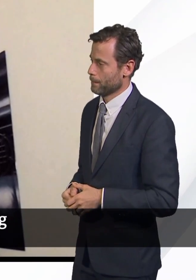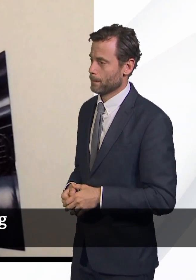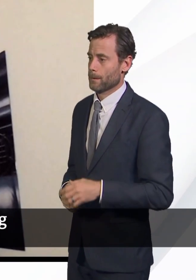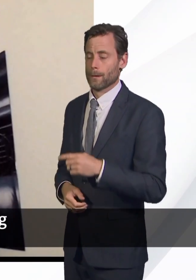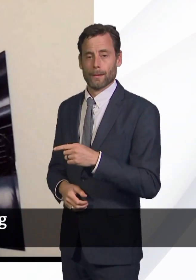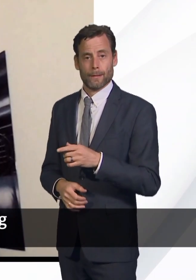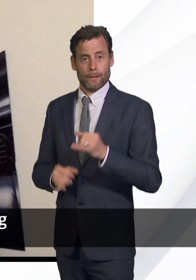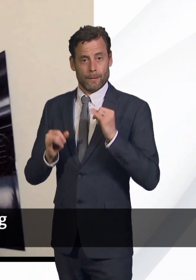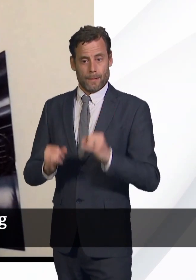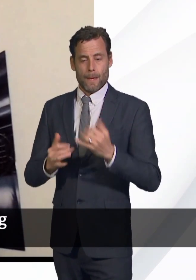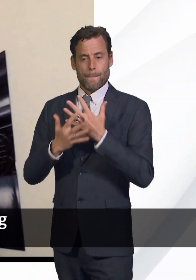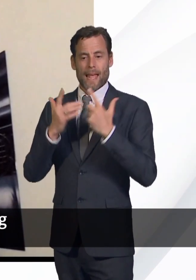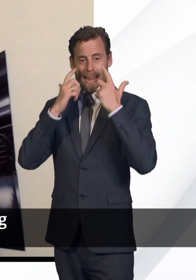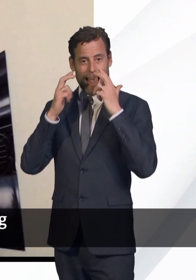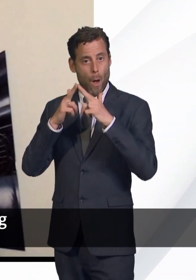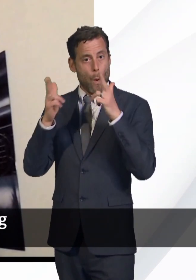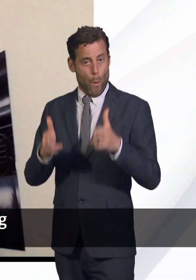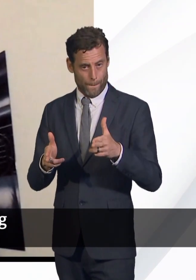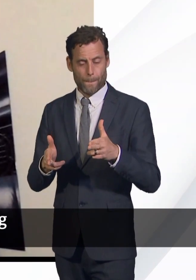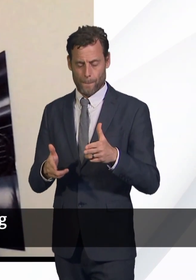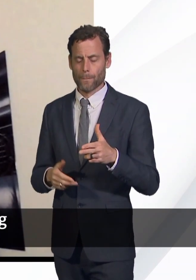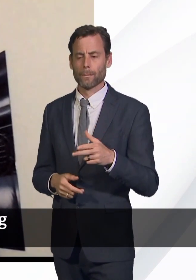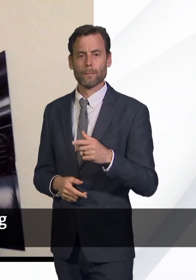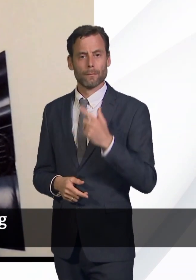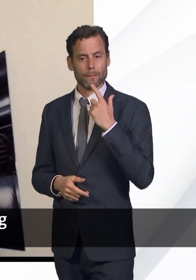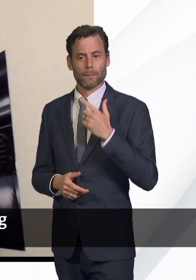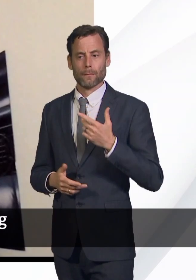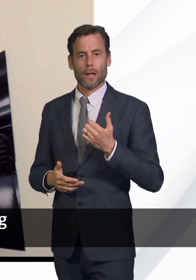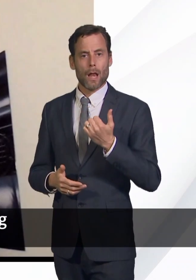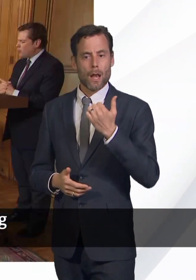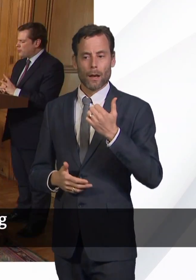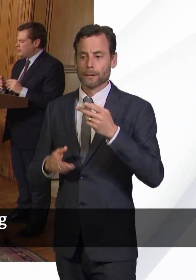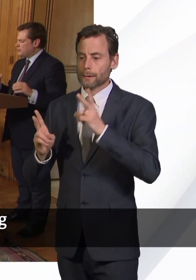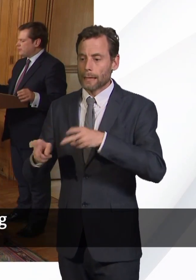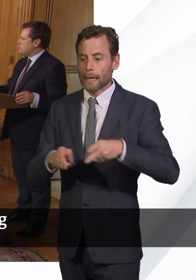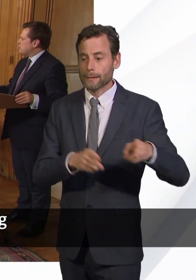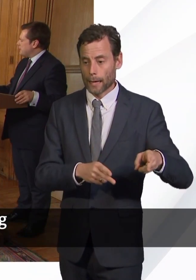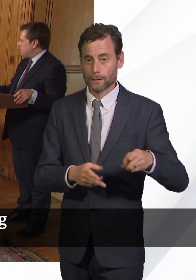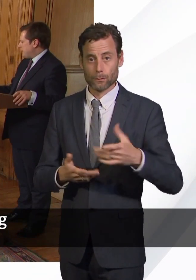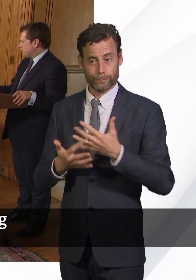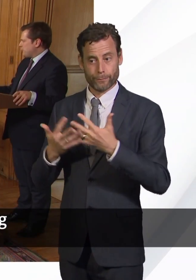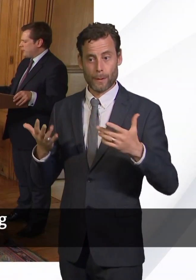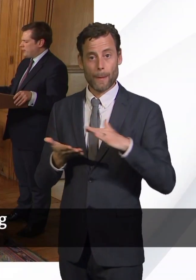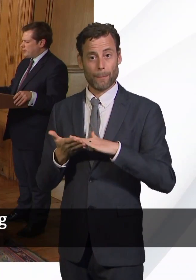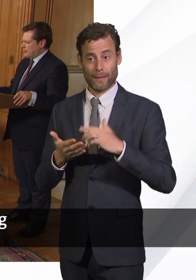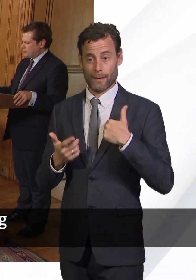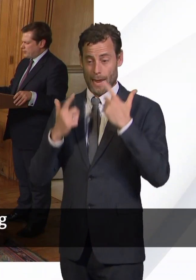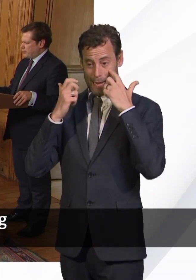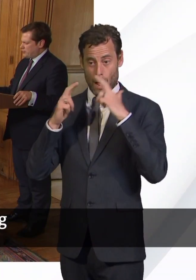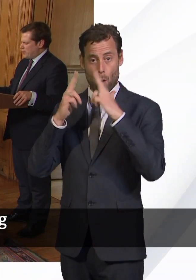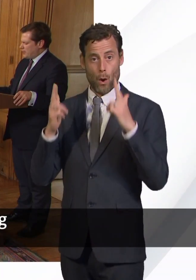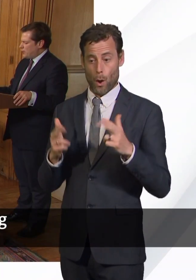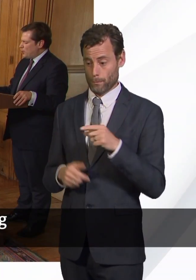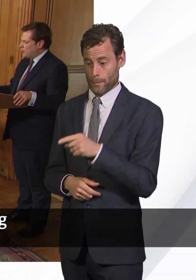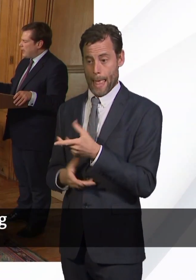empty. How does this money prevent care homes from closing? Well, the £600 million that we're